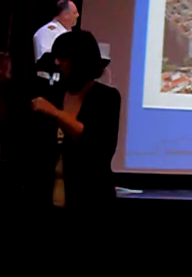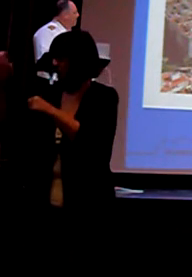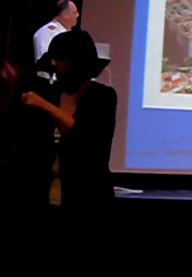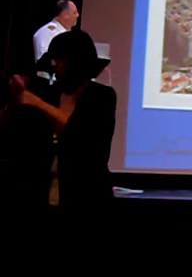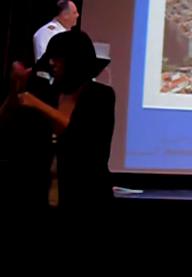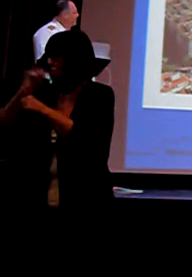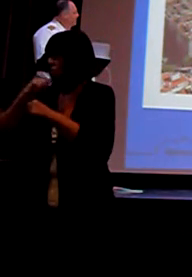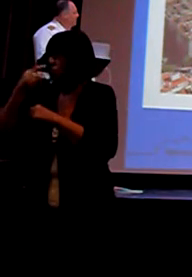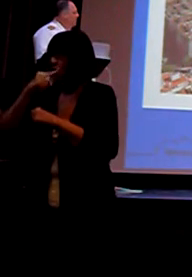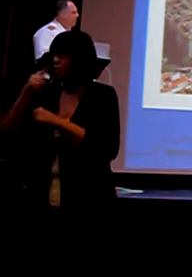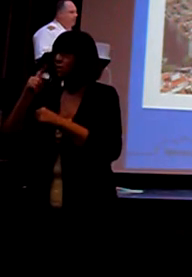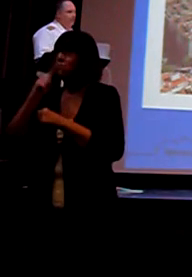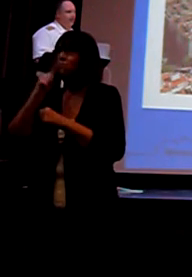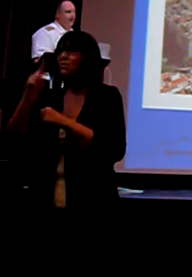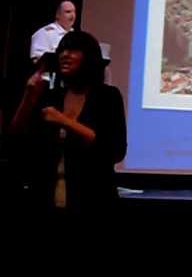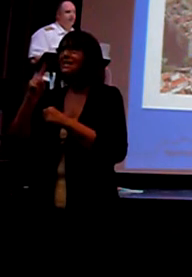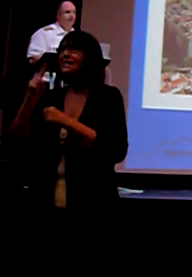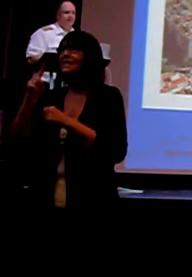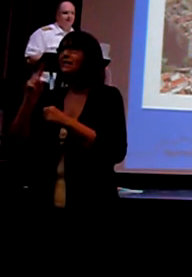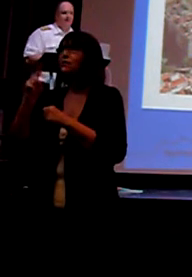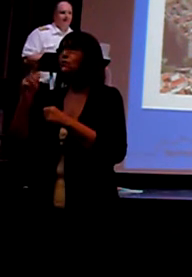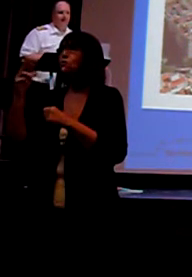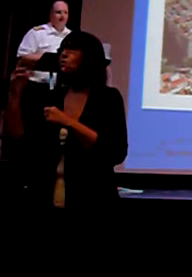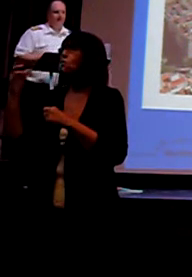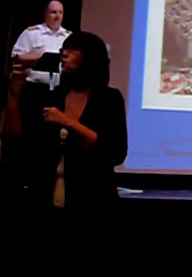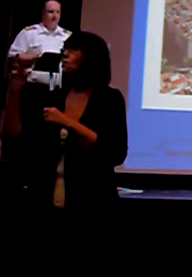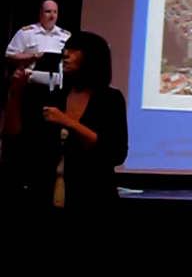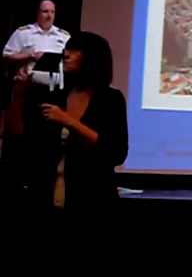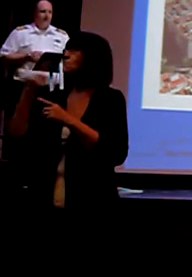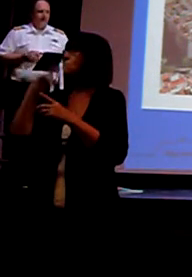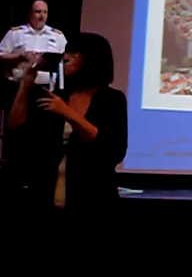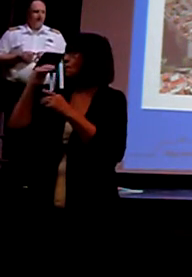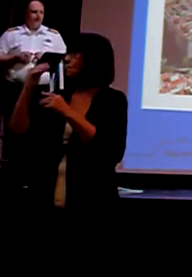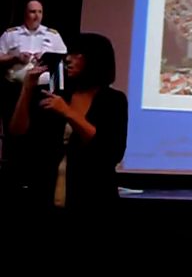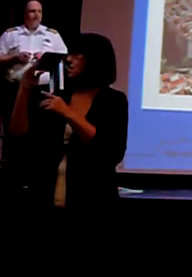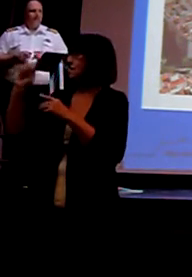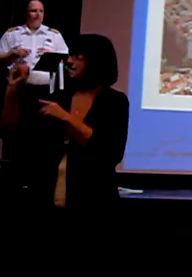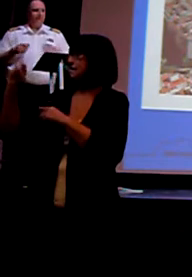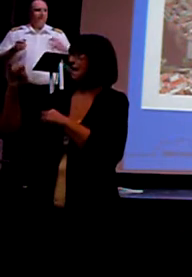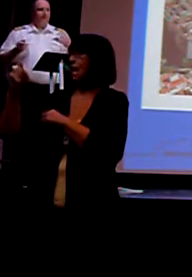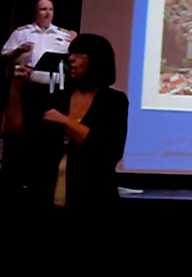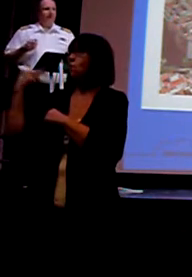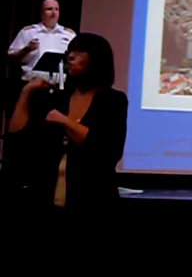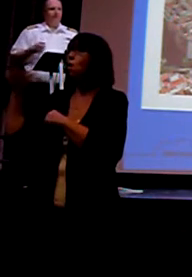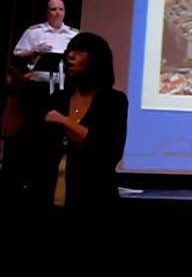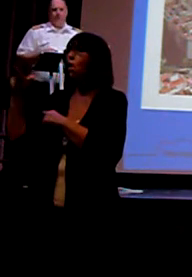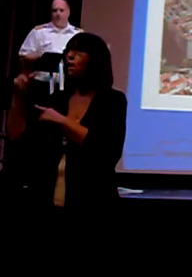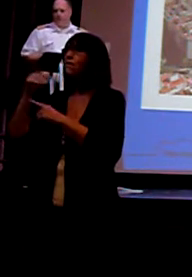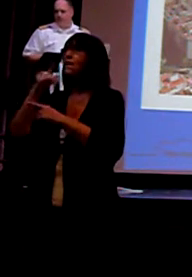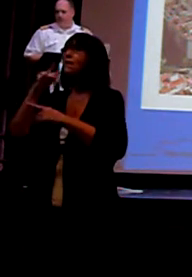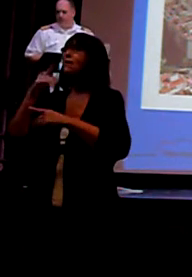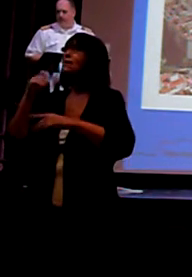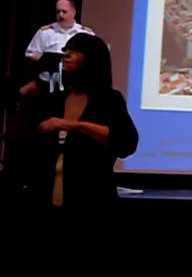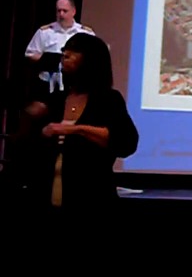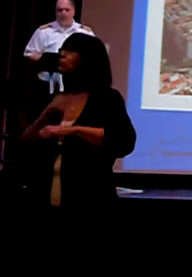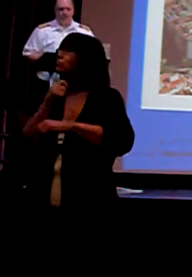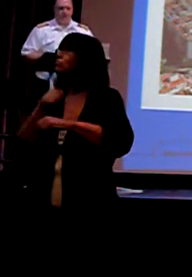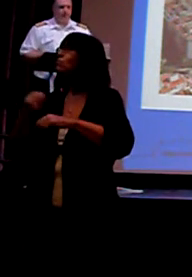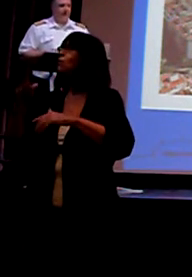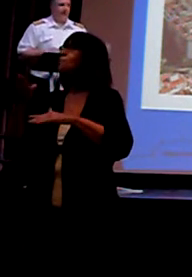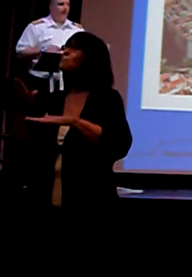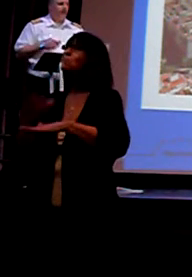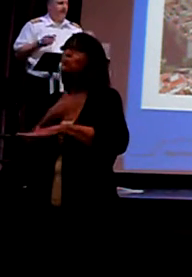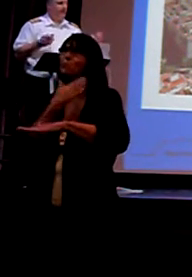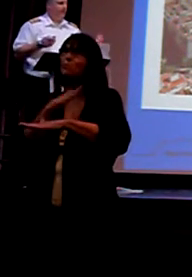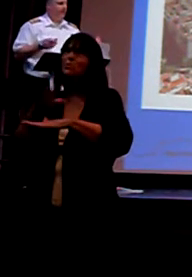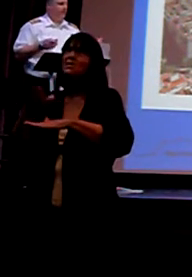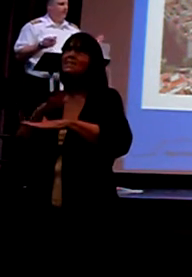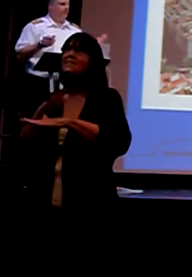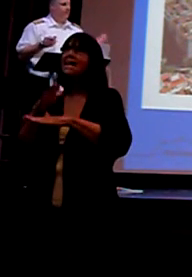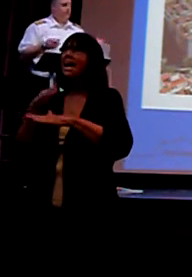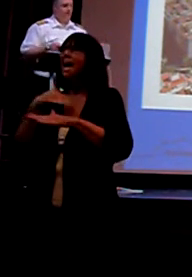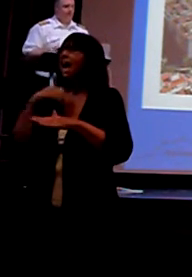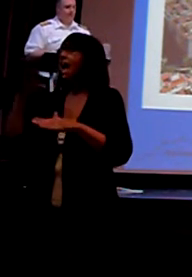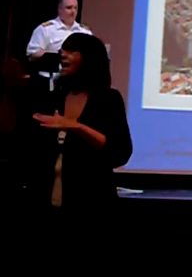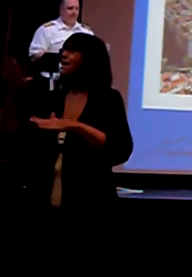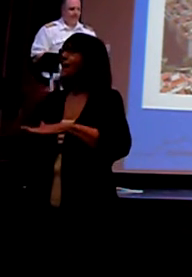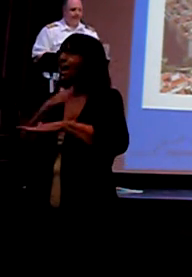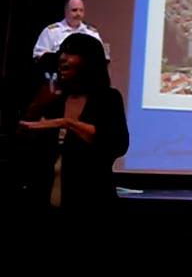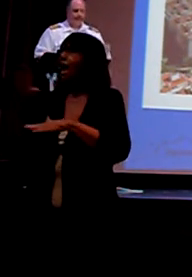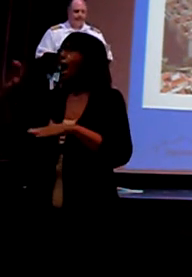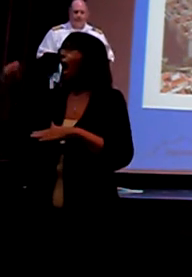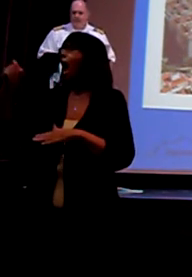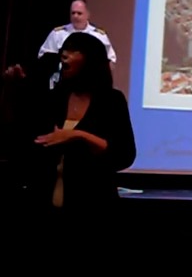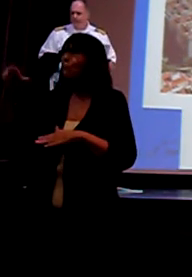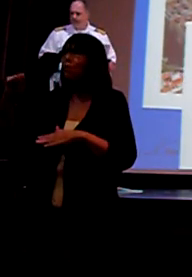of the UNESCO World Heritage Sites where they will play, obviously will play music and having concerts.